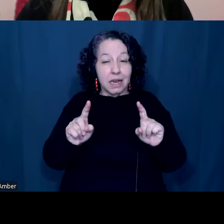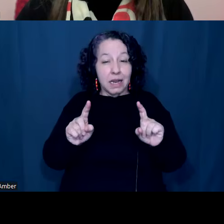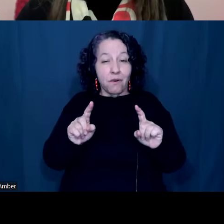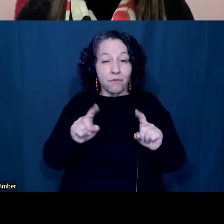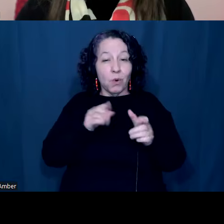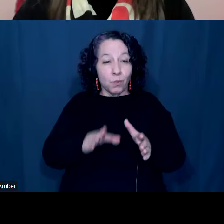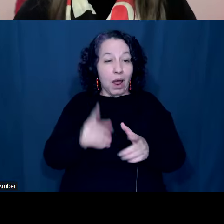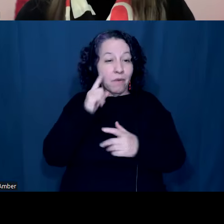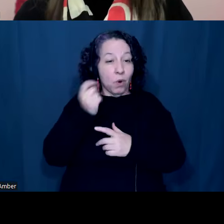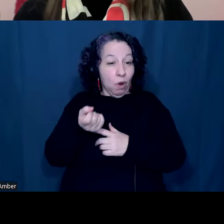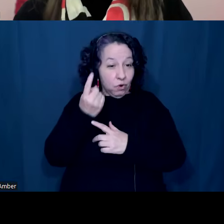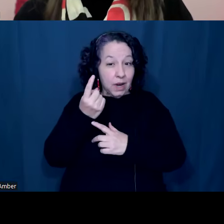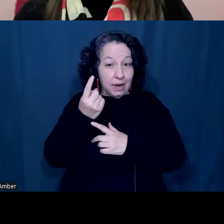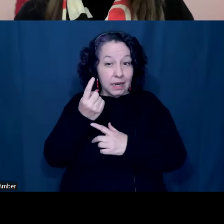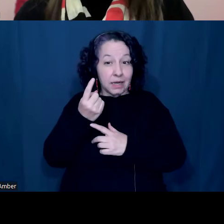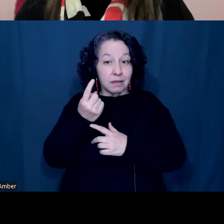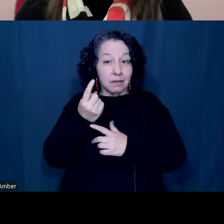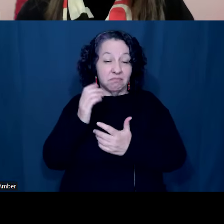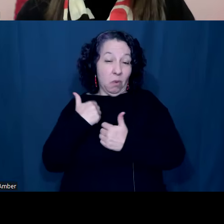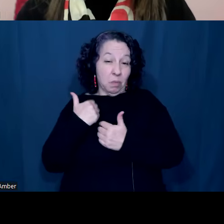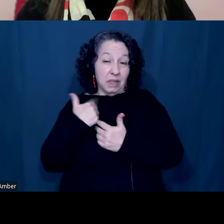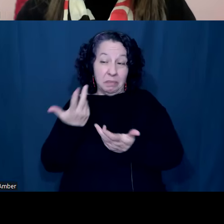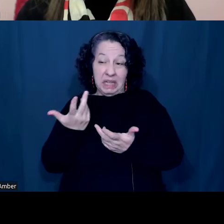understanding responsibility.